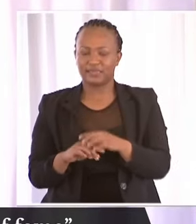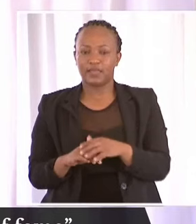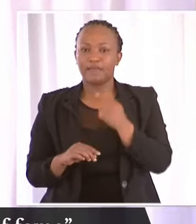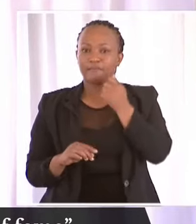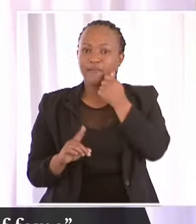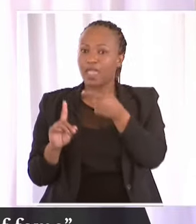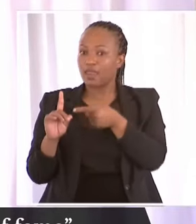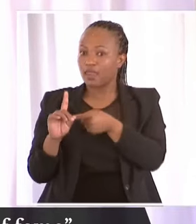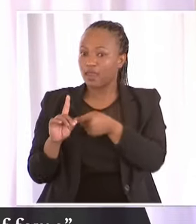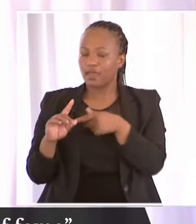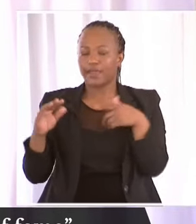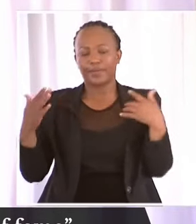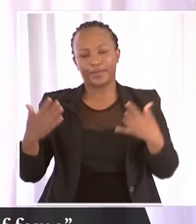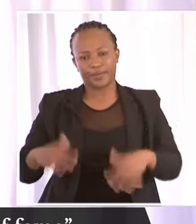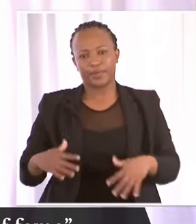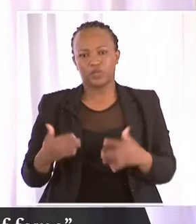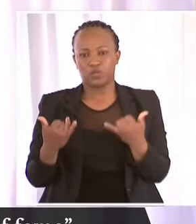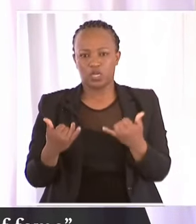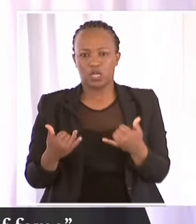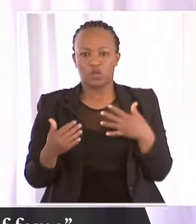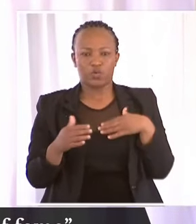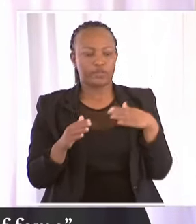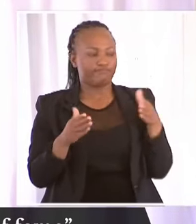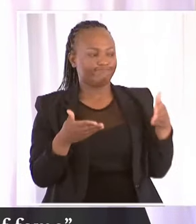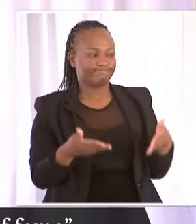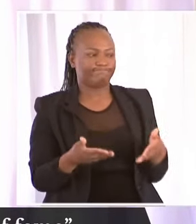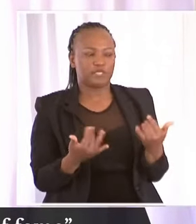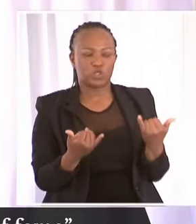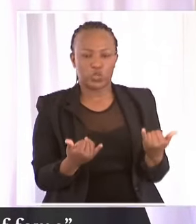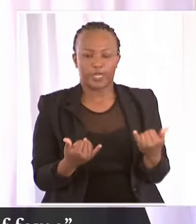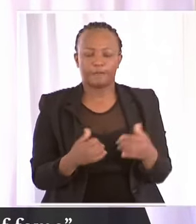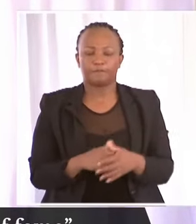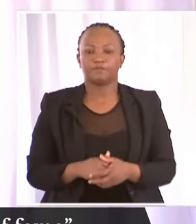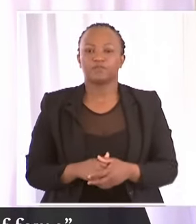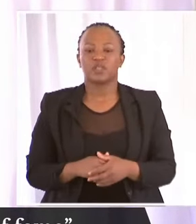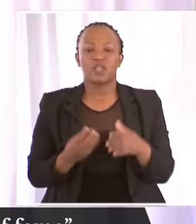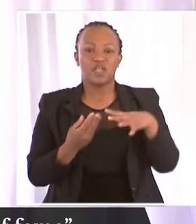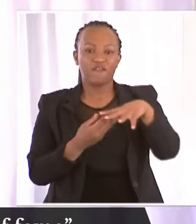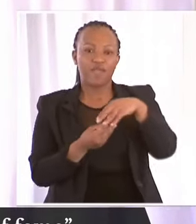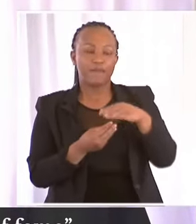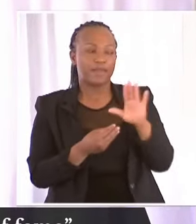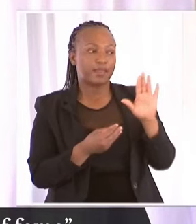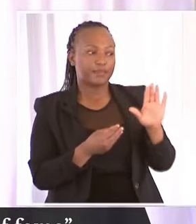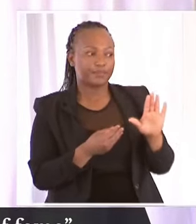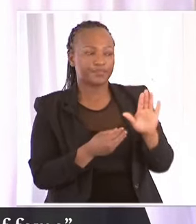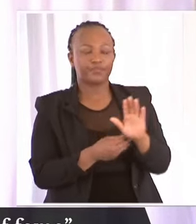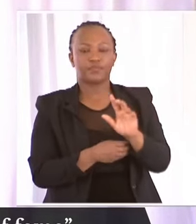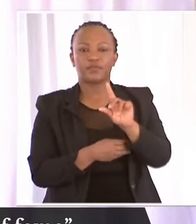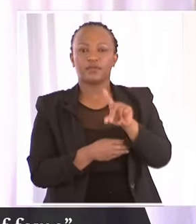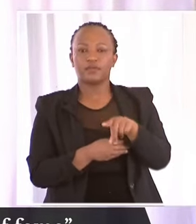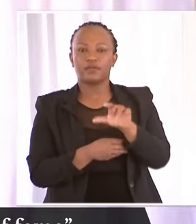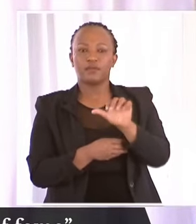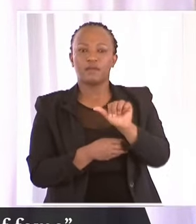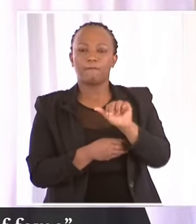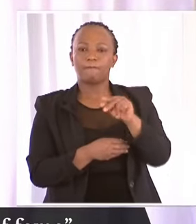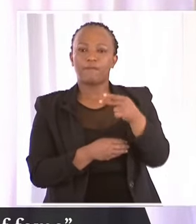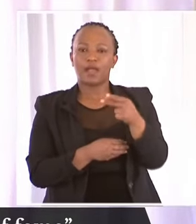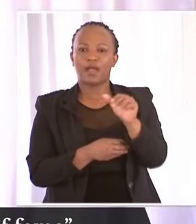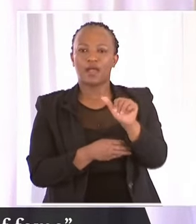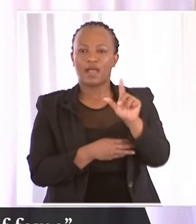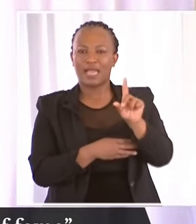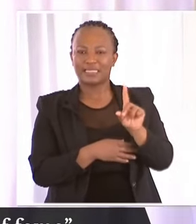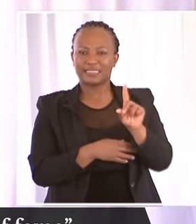man that we bury here today. To the Pahad family, our hearts and